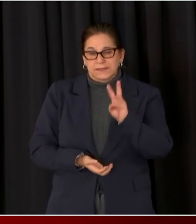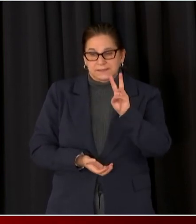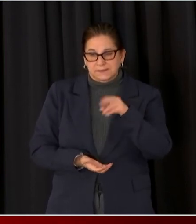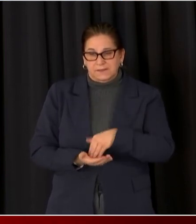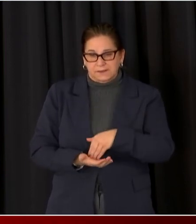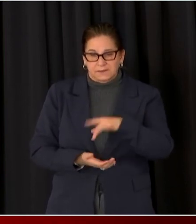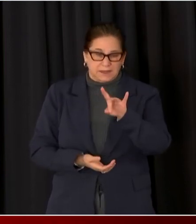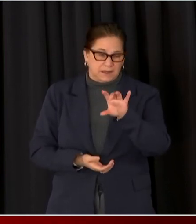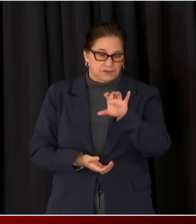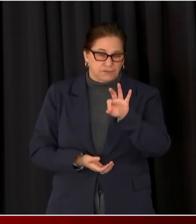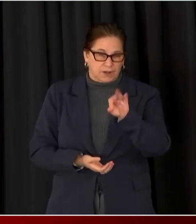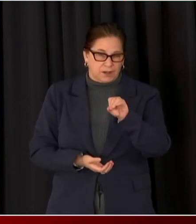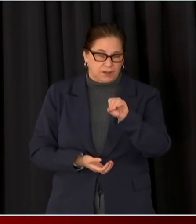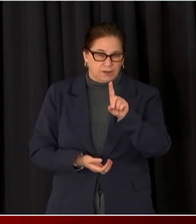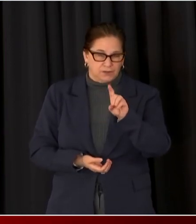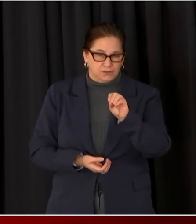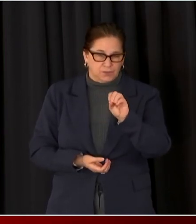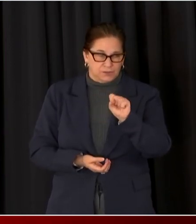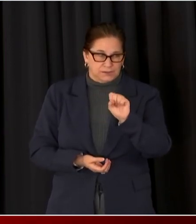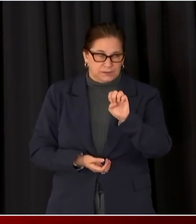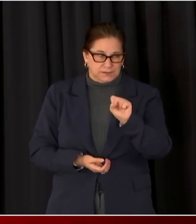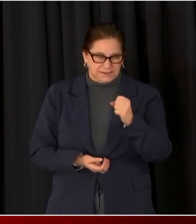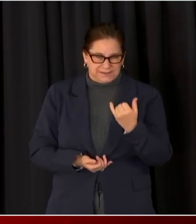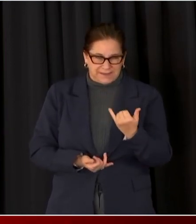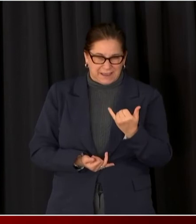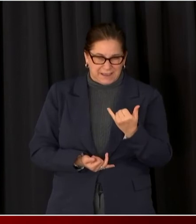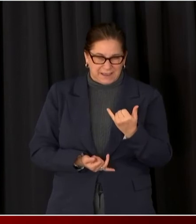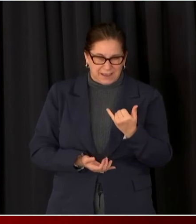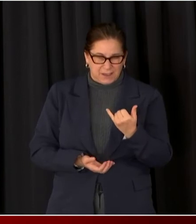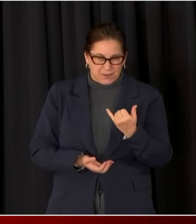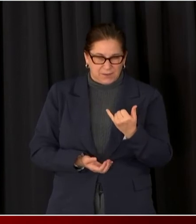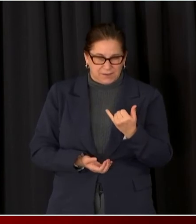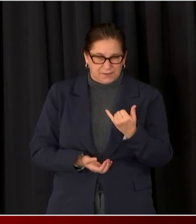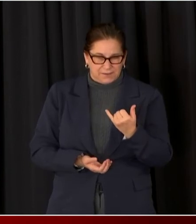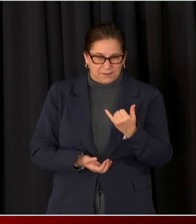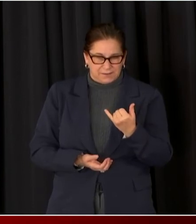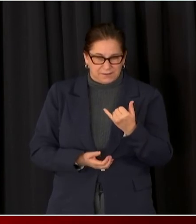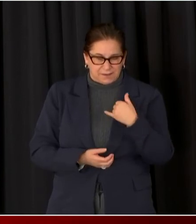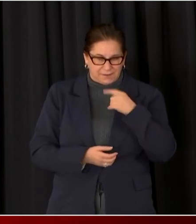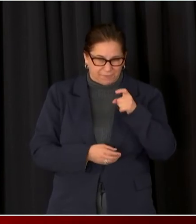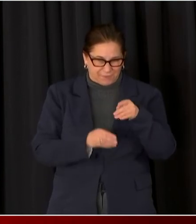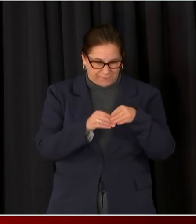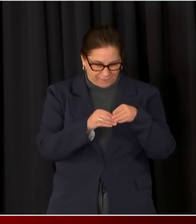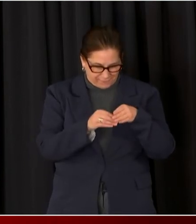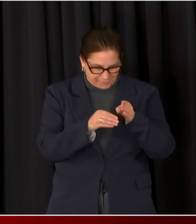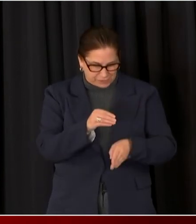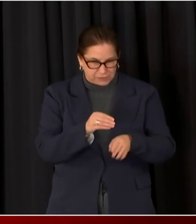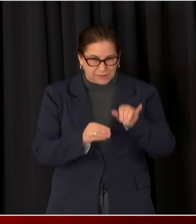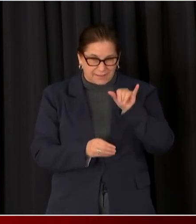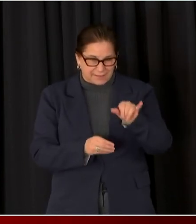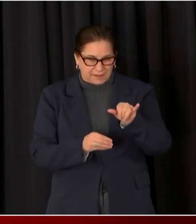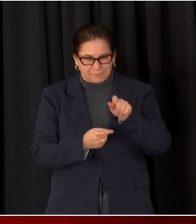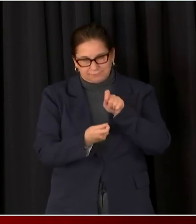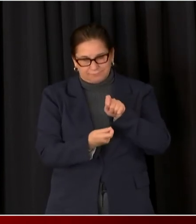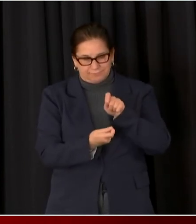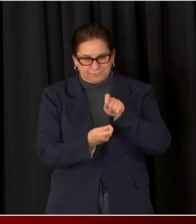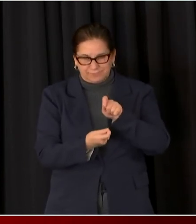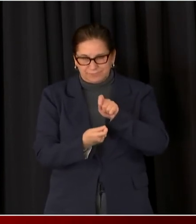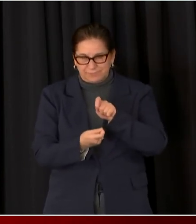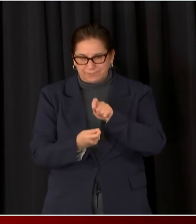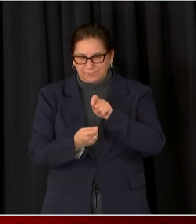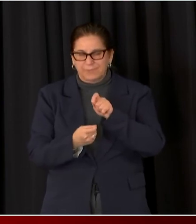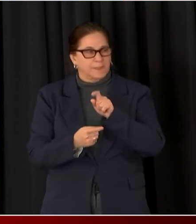the district who work in the district, regardless of their place of residence, right? So there are some factors